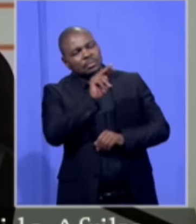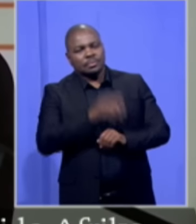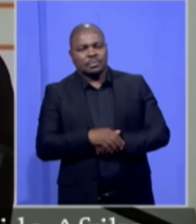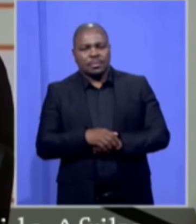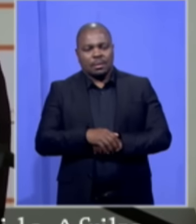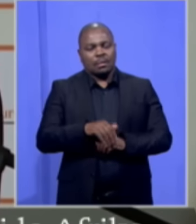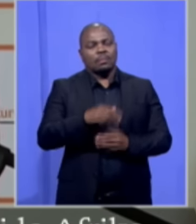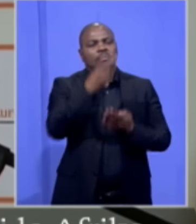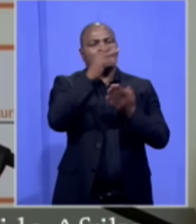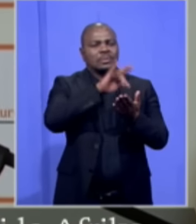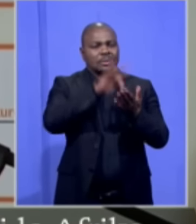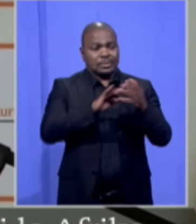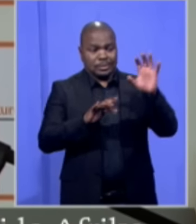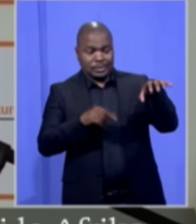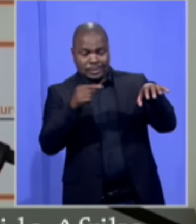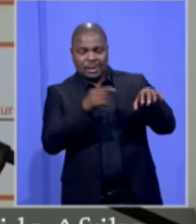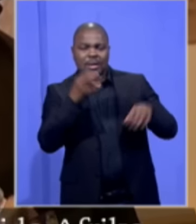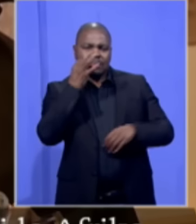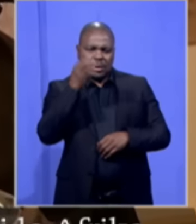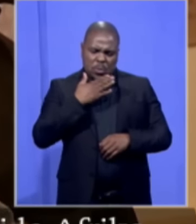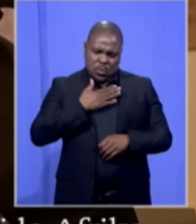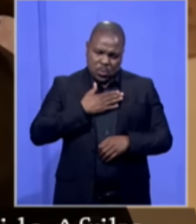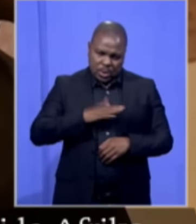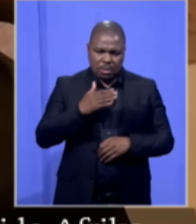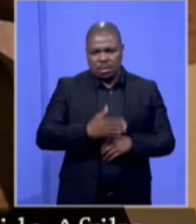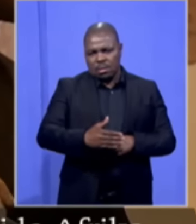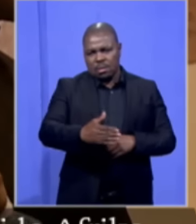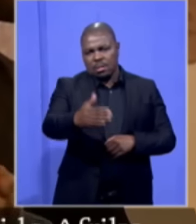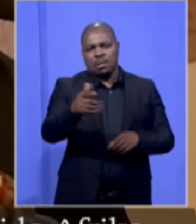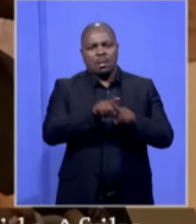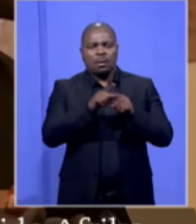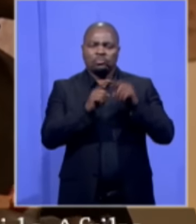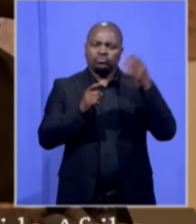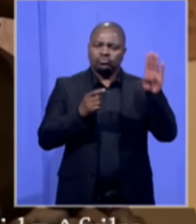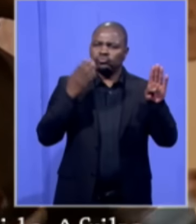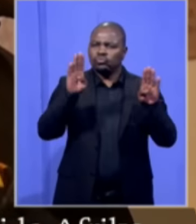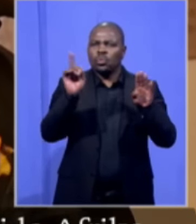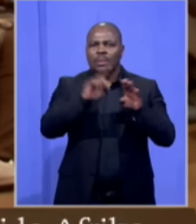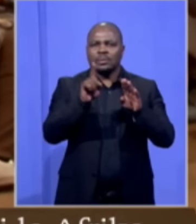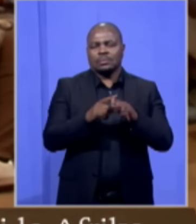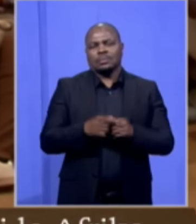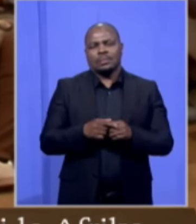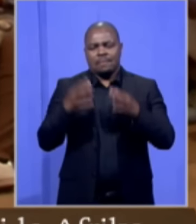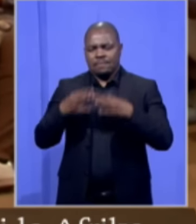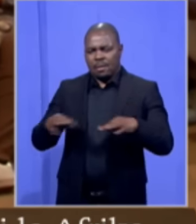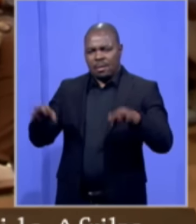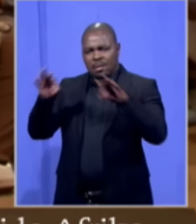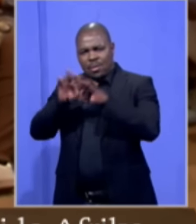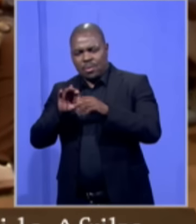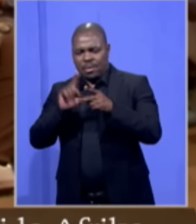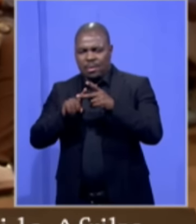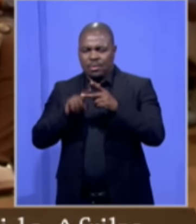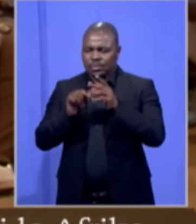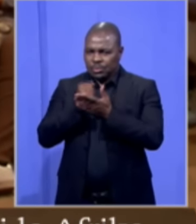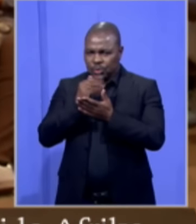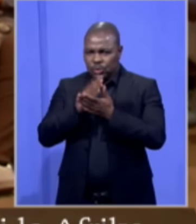Art Gallery ya re e ikemiseditse go tsamaisa dipontsho tse di tlhalosang botlhokwa jwa boleng le bogolo jwa